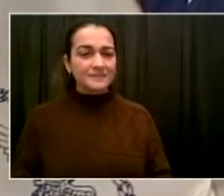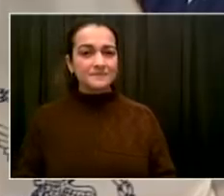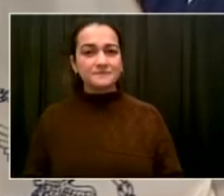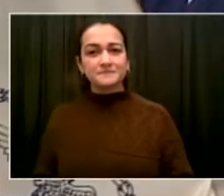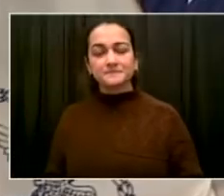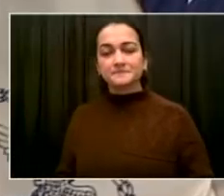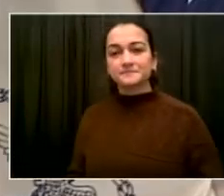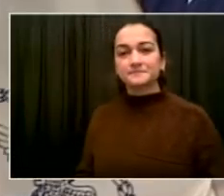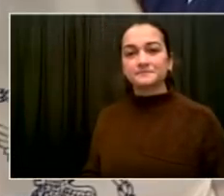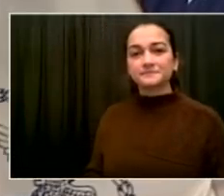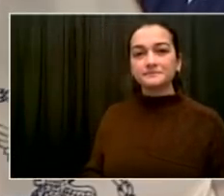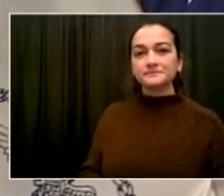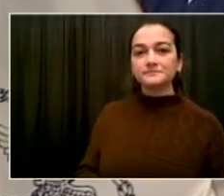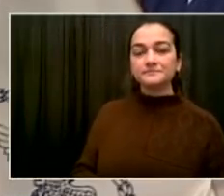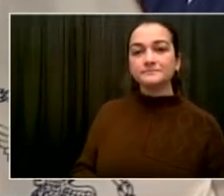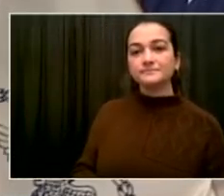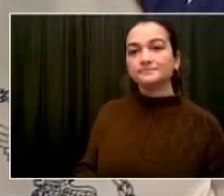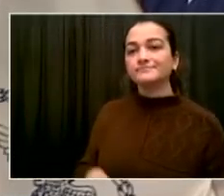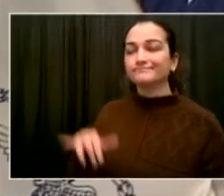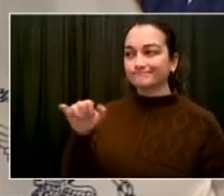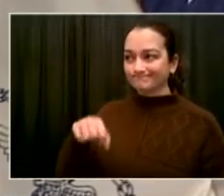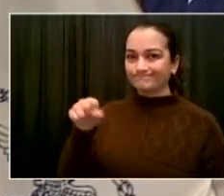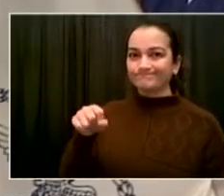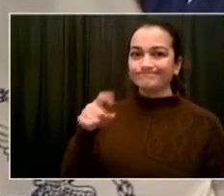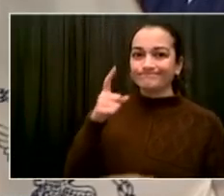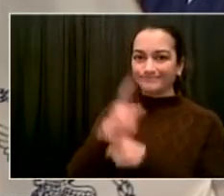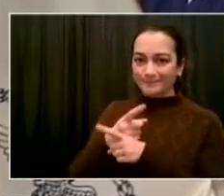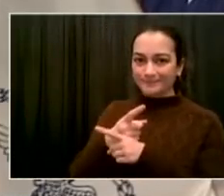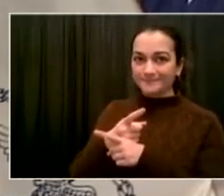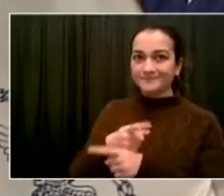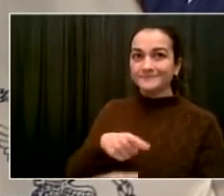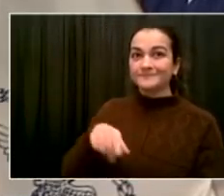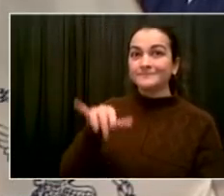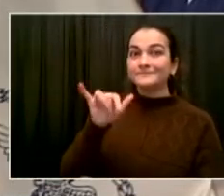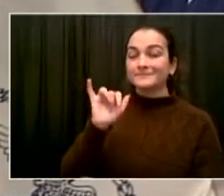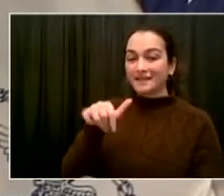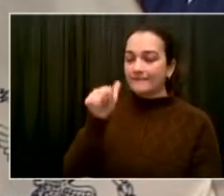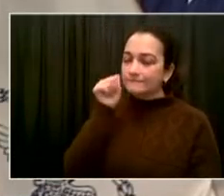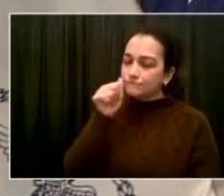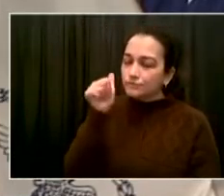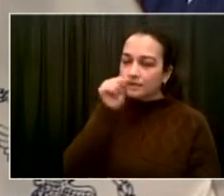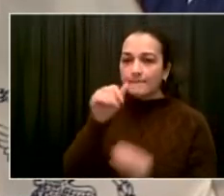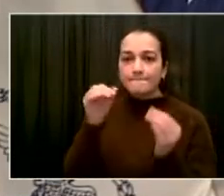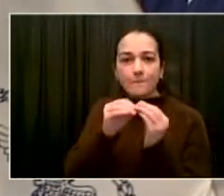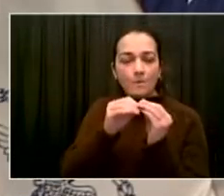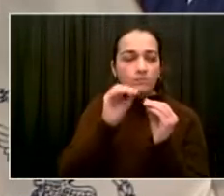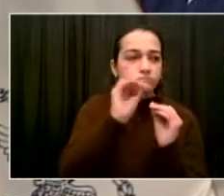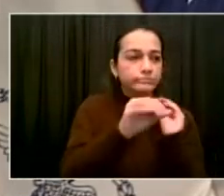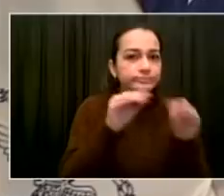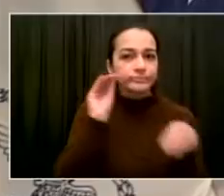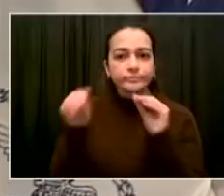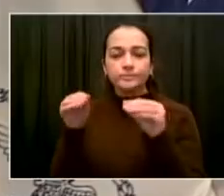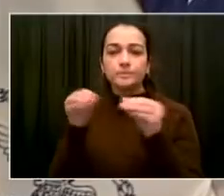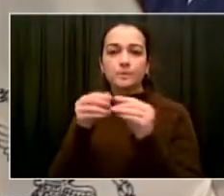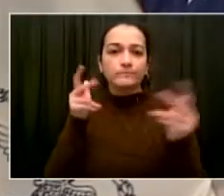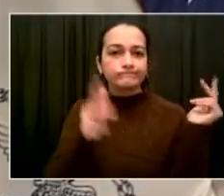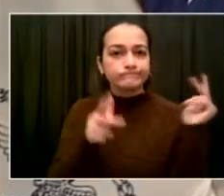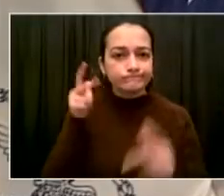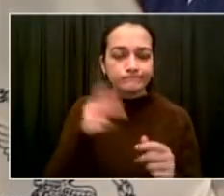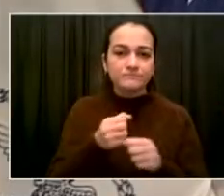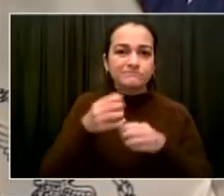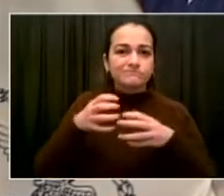are adding as we go along, and as we get additional capacity, we're going to keep putting it up in different